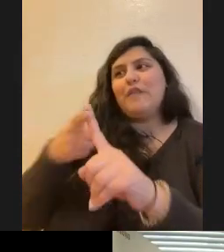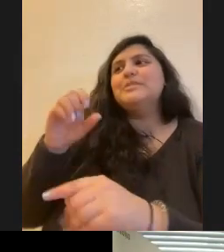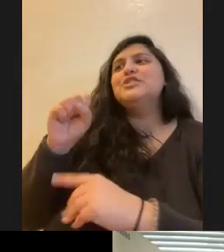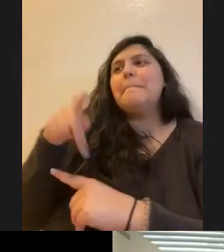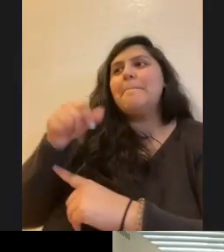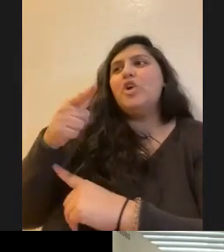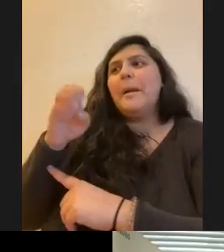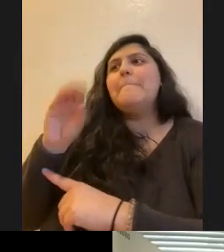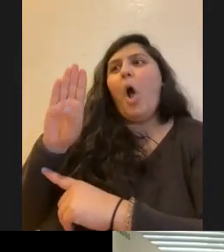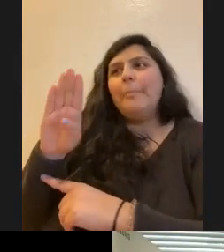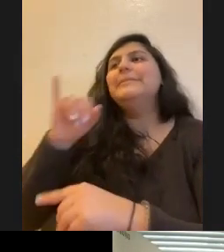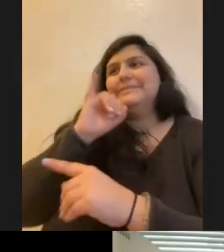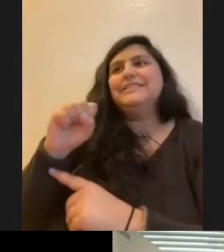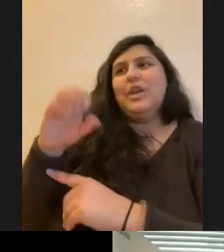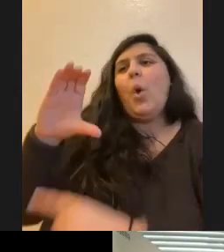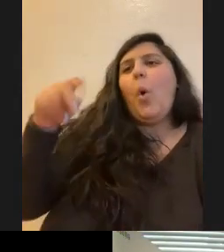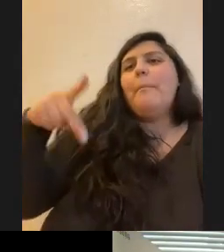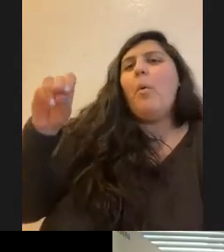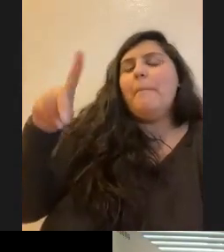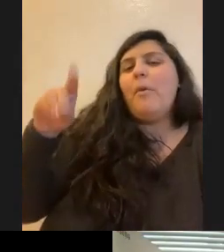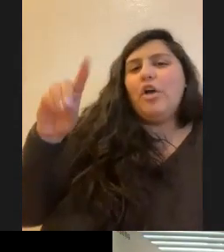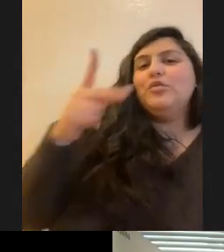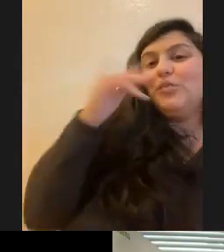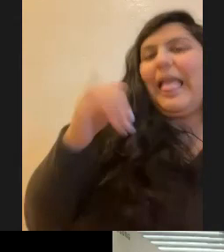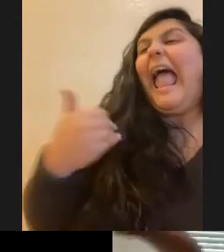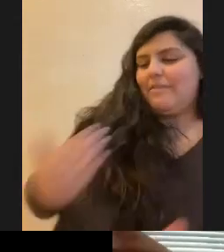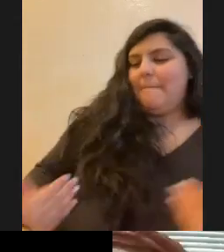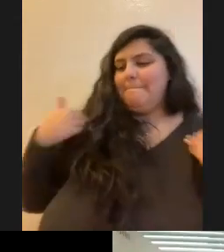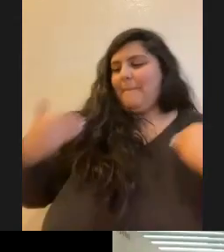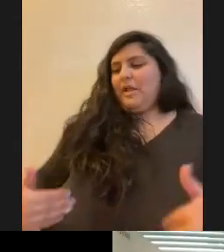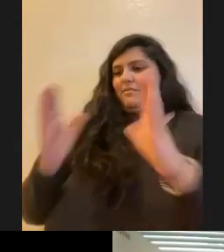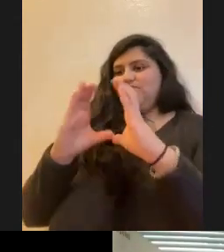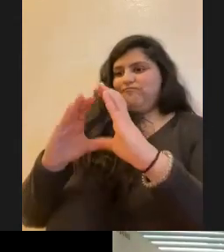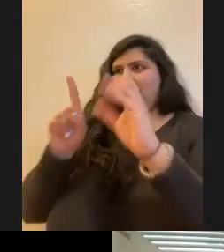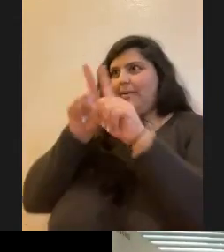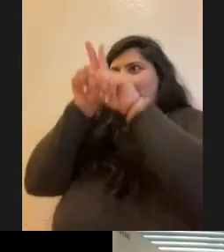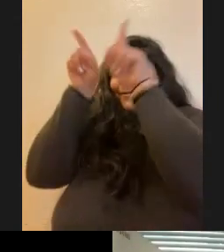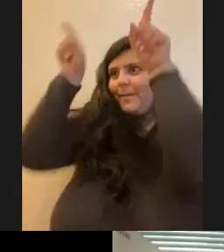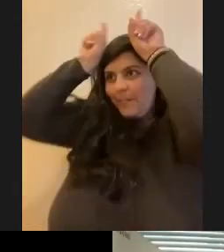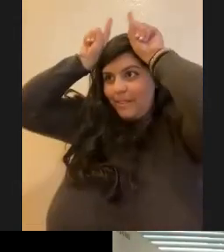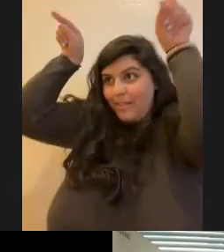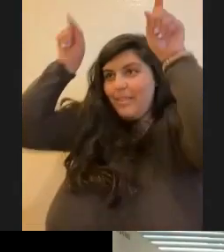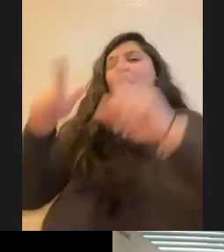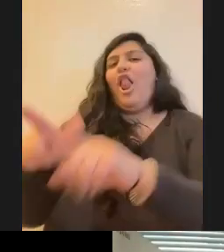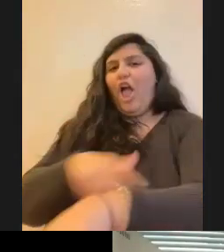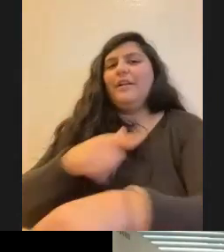good representation of a copepod. He has that body, he has these long tentacles.